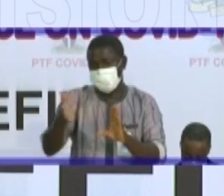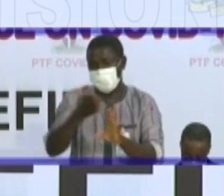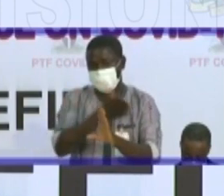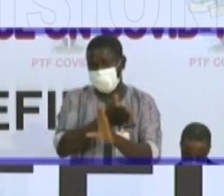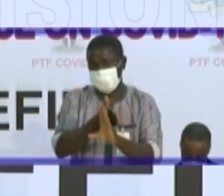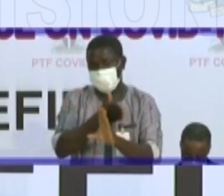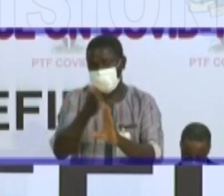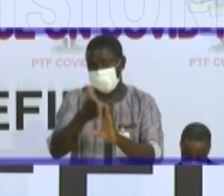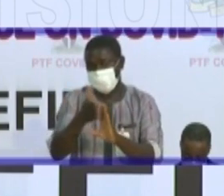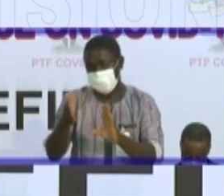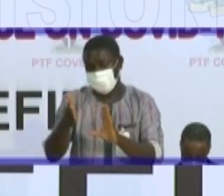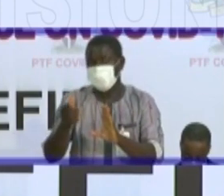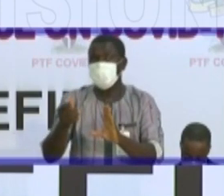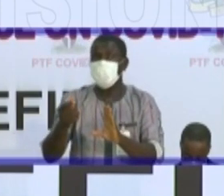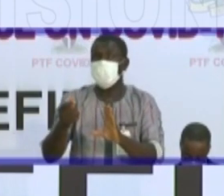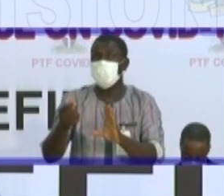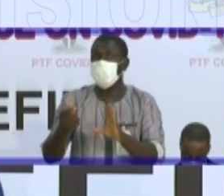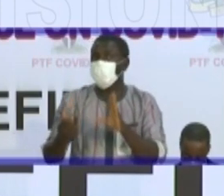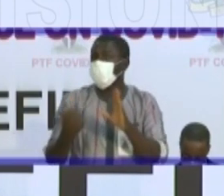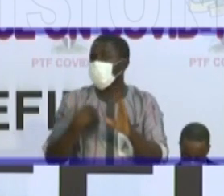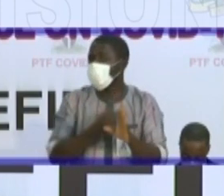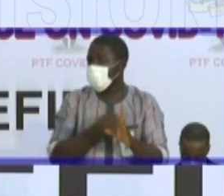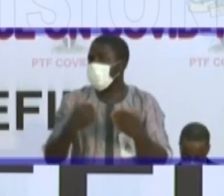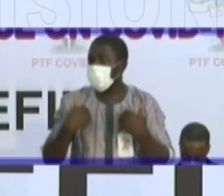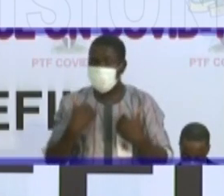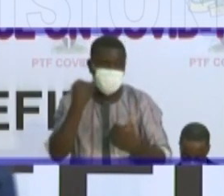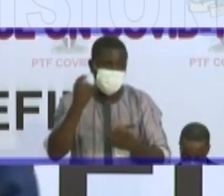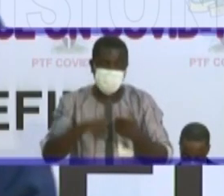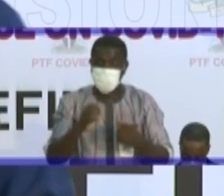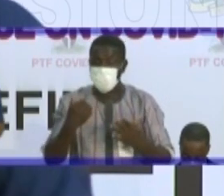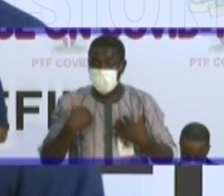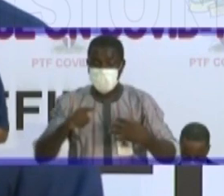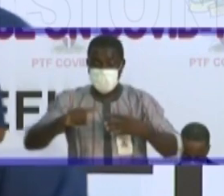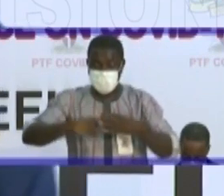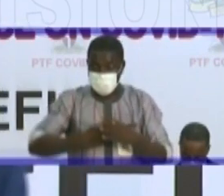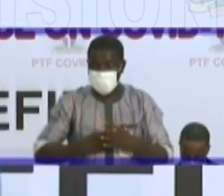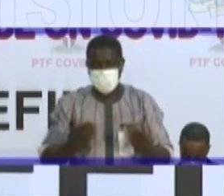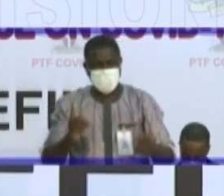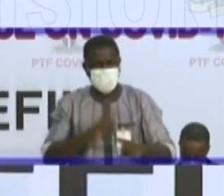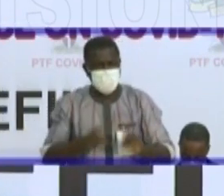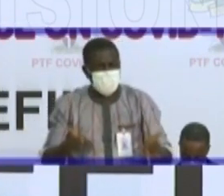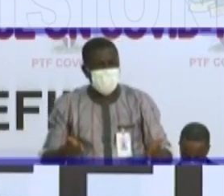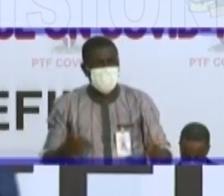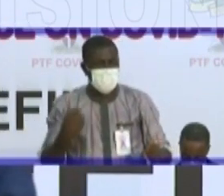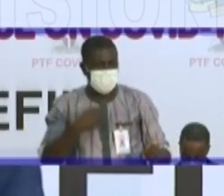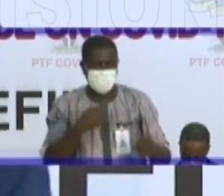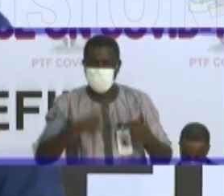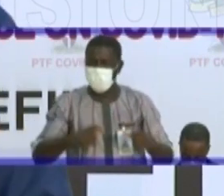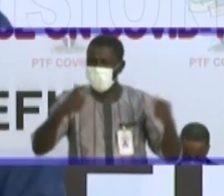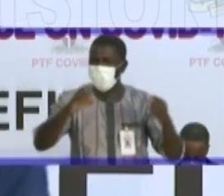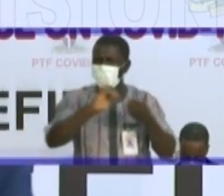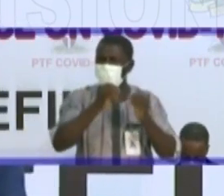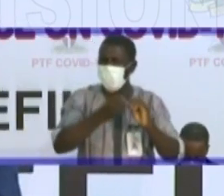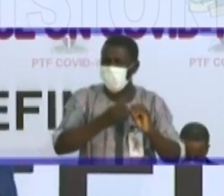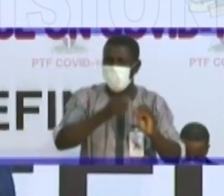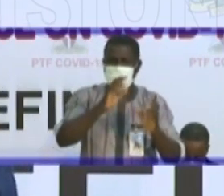we had hoped to have started already the evacuation process, but we have huge numbers of our,